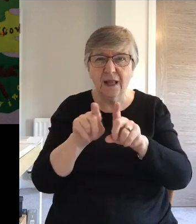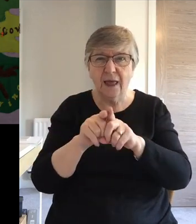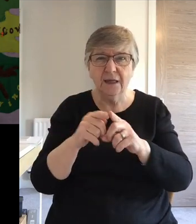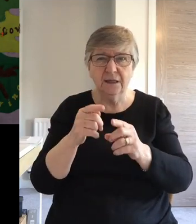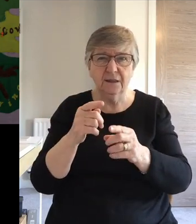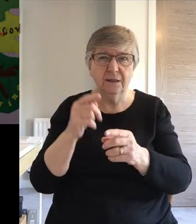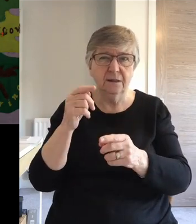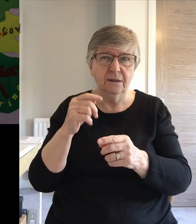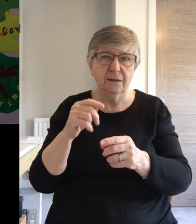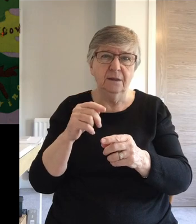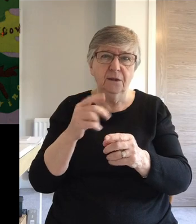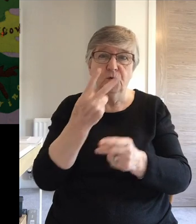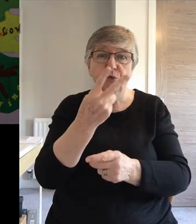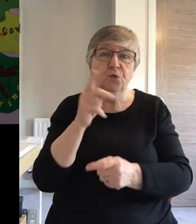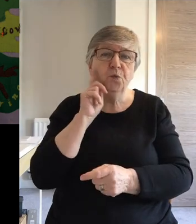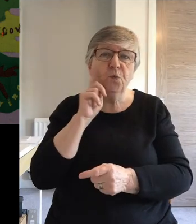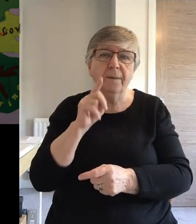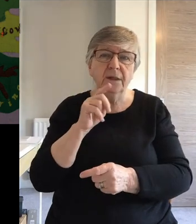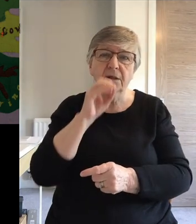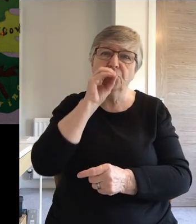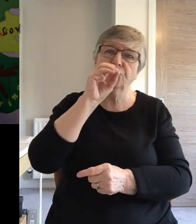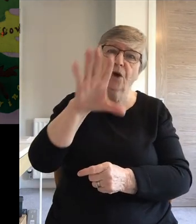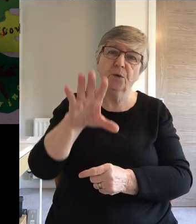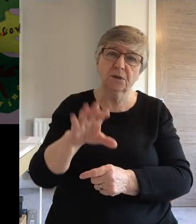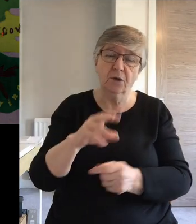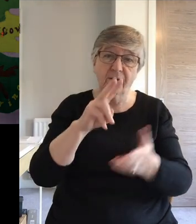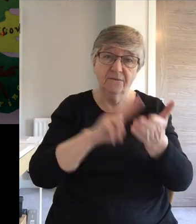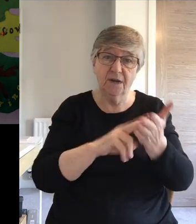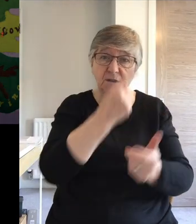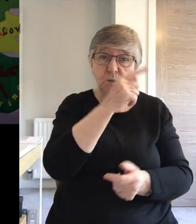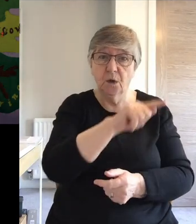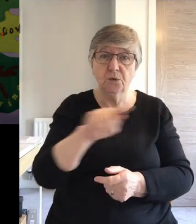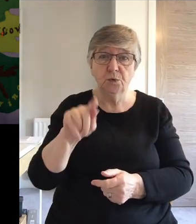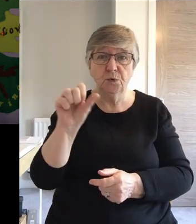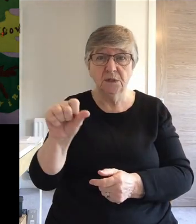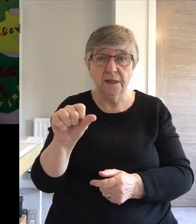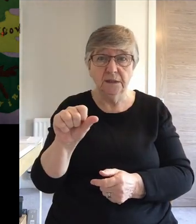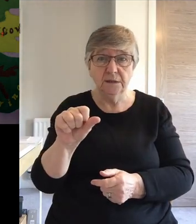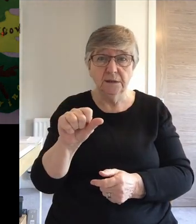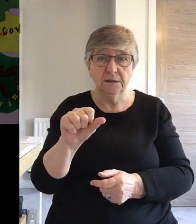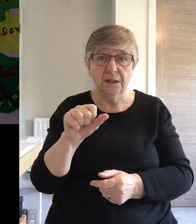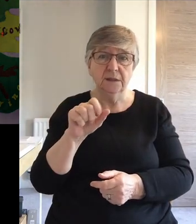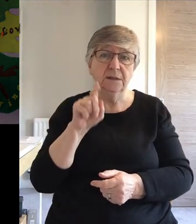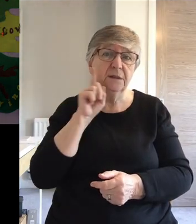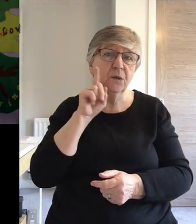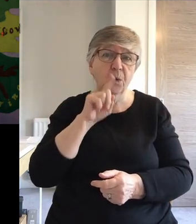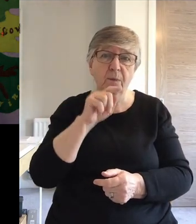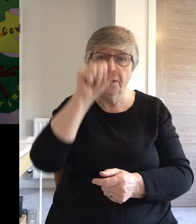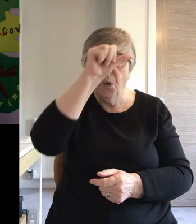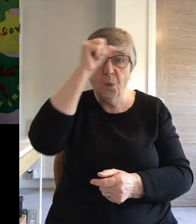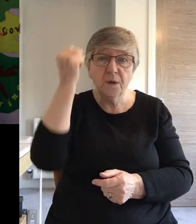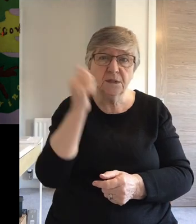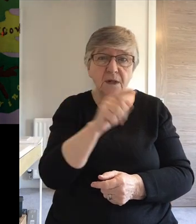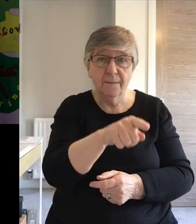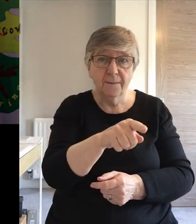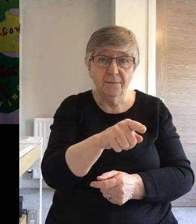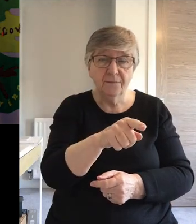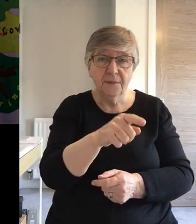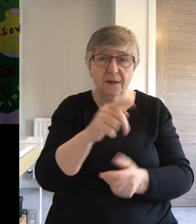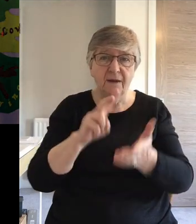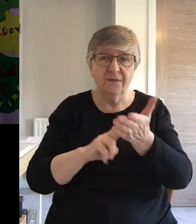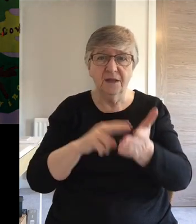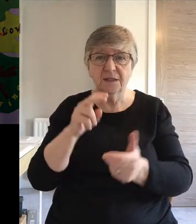two women calling out and stating their case. In verses 1 to 6, it's Ms. Wisdom who's doing it, and in